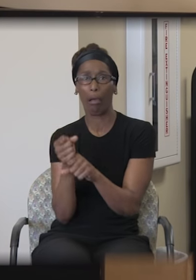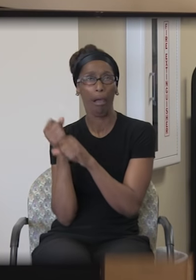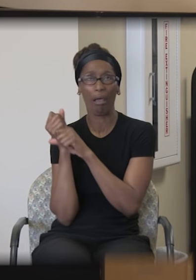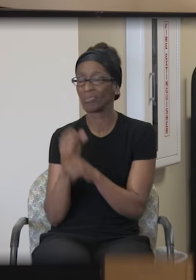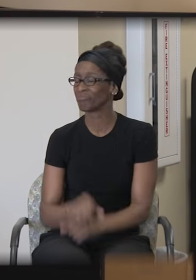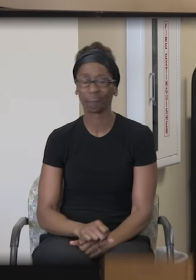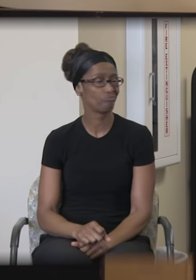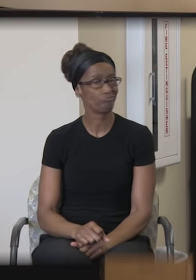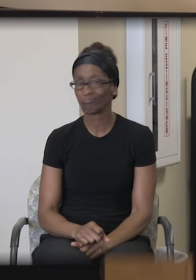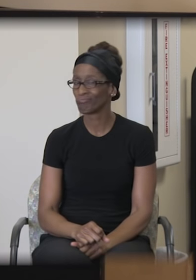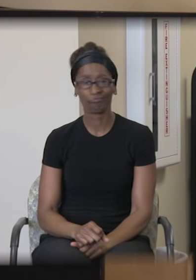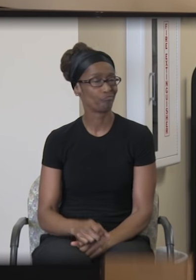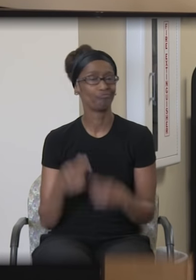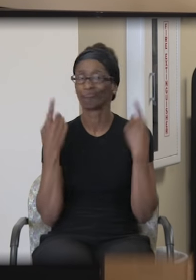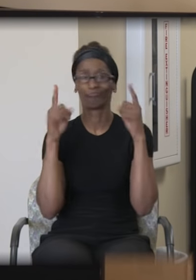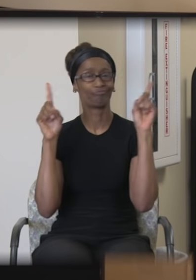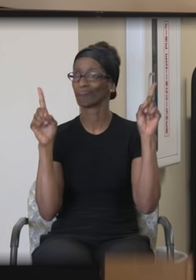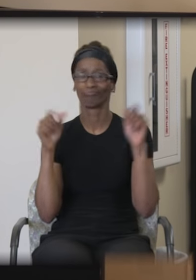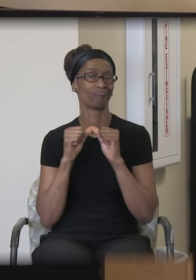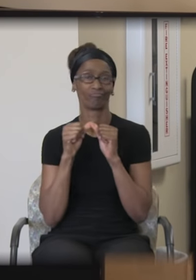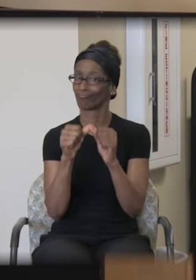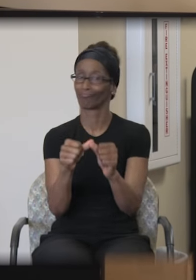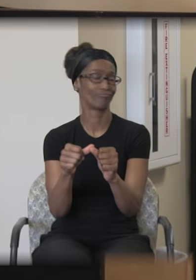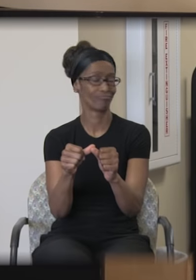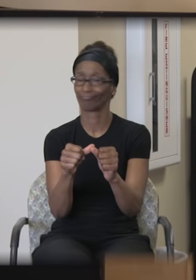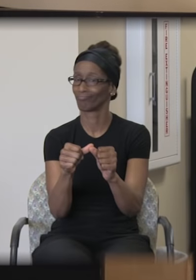shaking his head. It will never last.